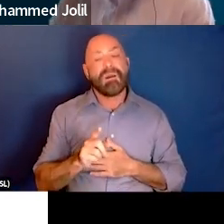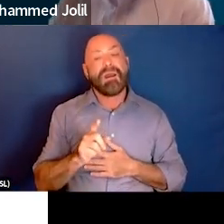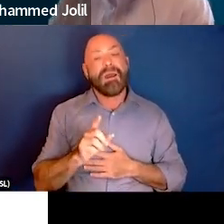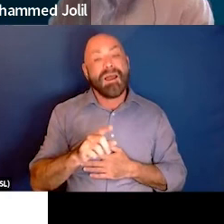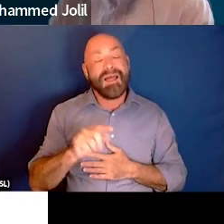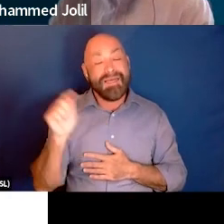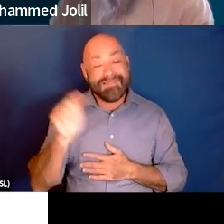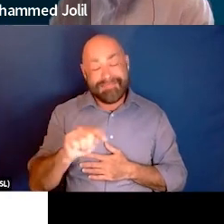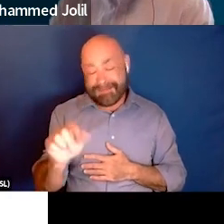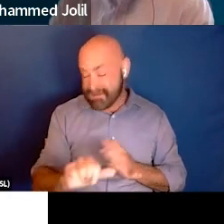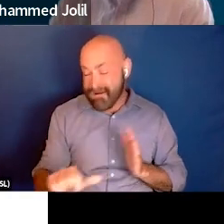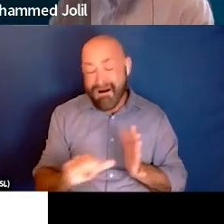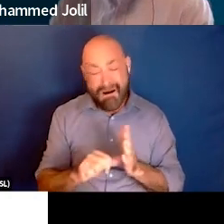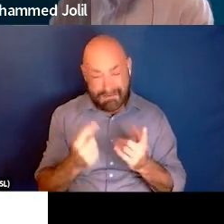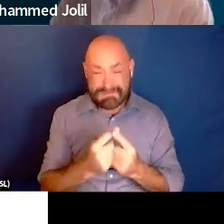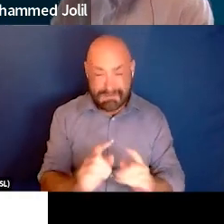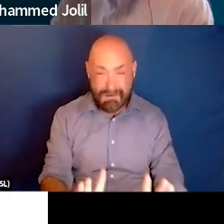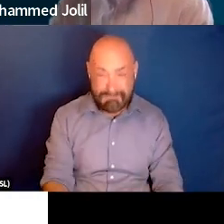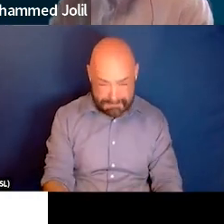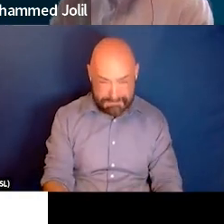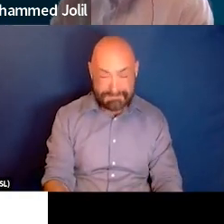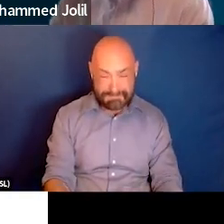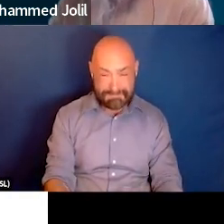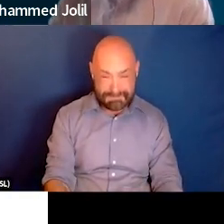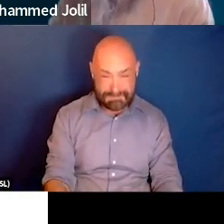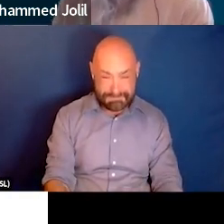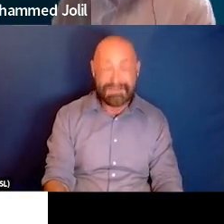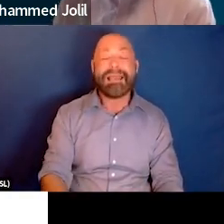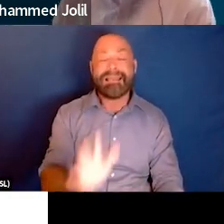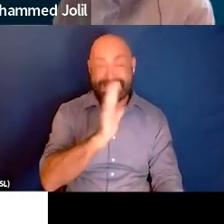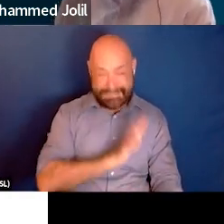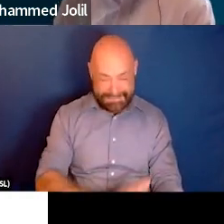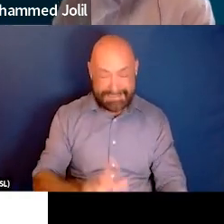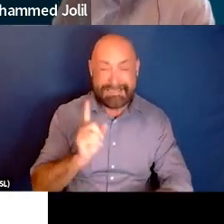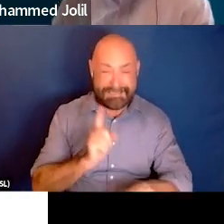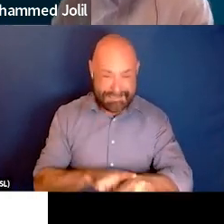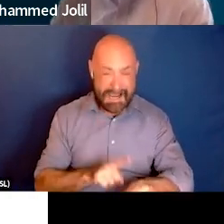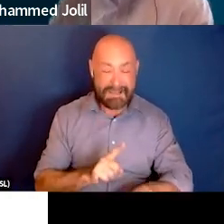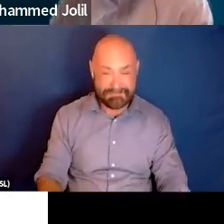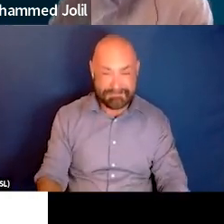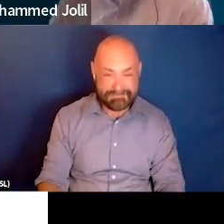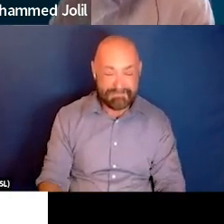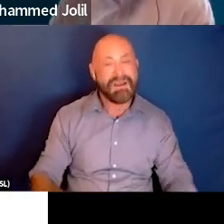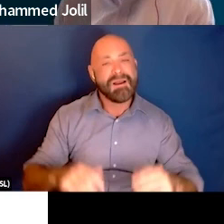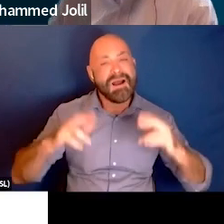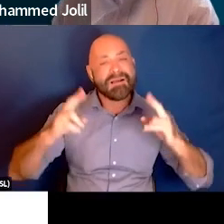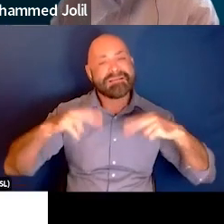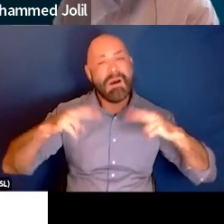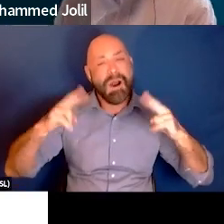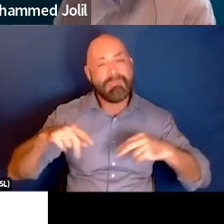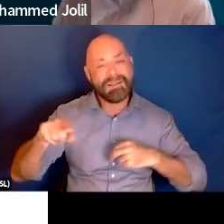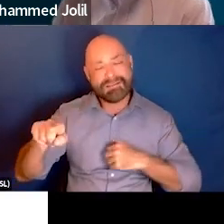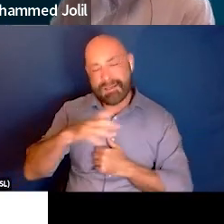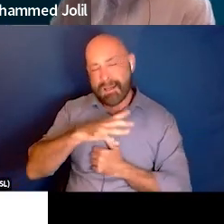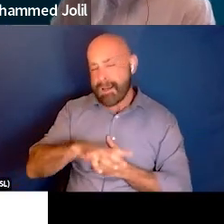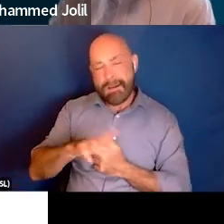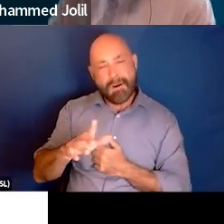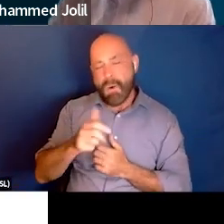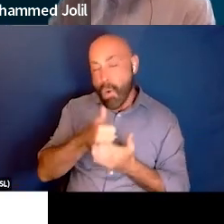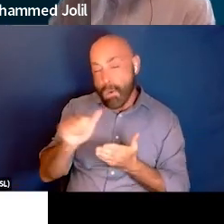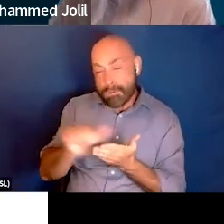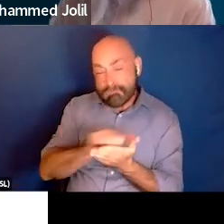hard stuff, and it takes time. And in Tower Hamlets, I know that we haven't always got it